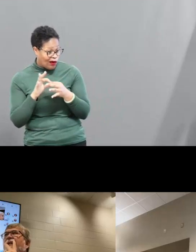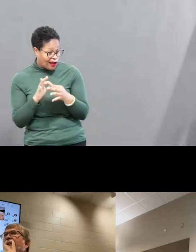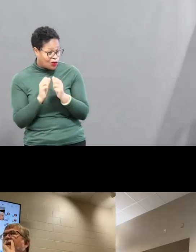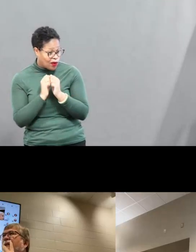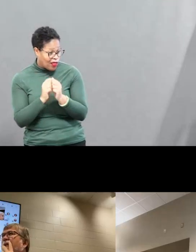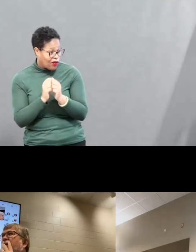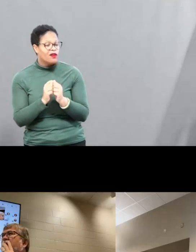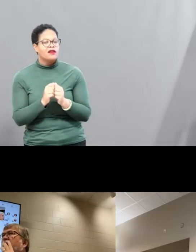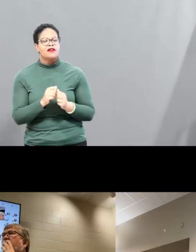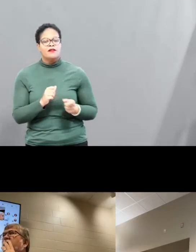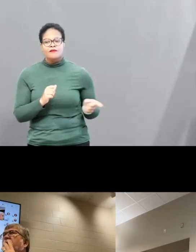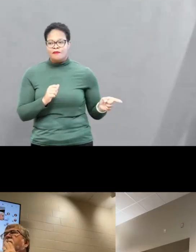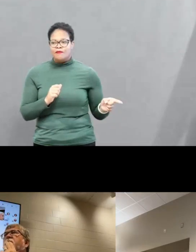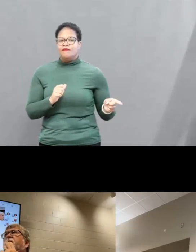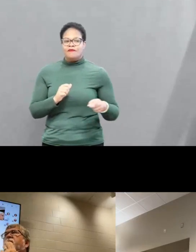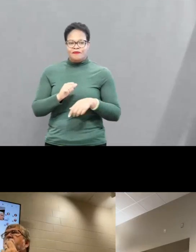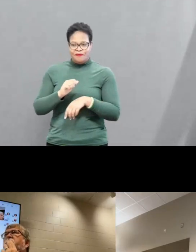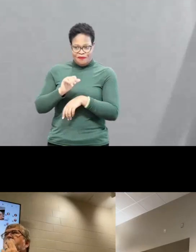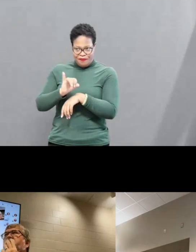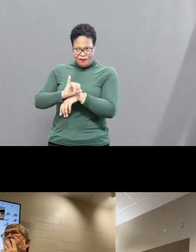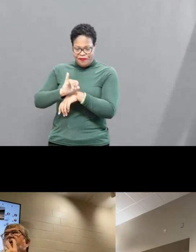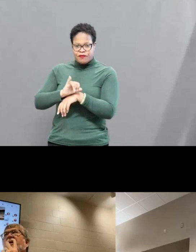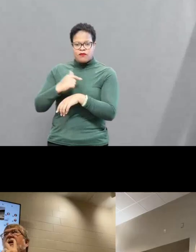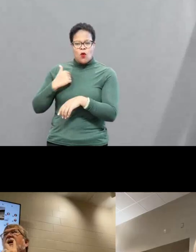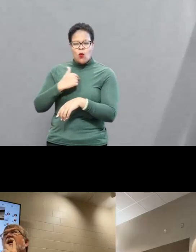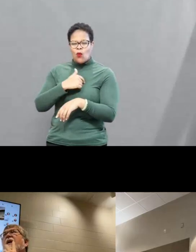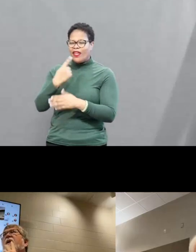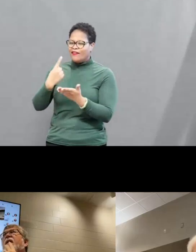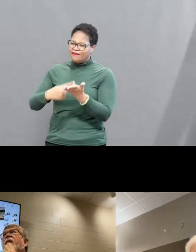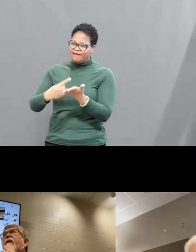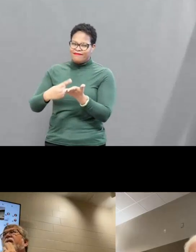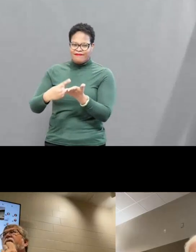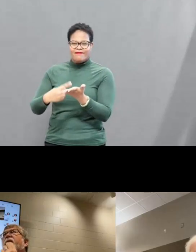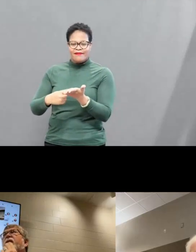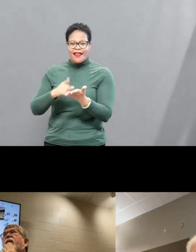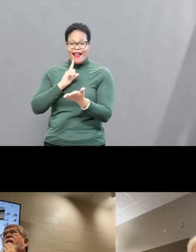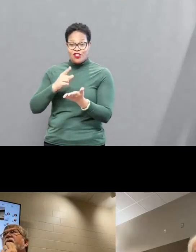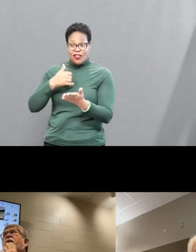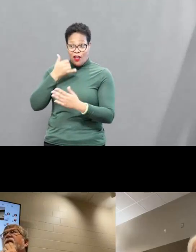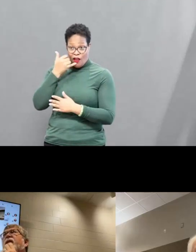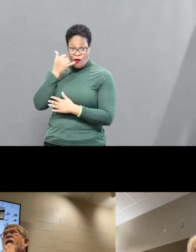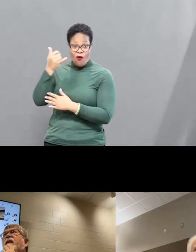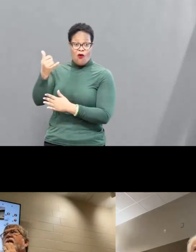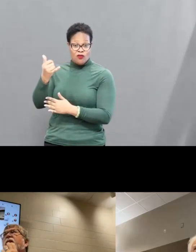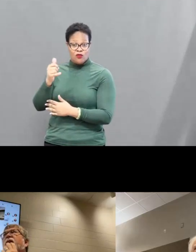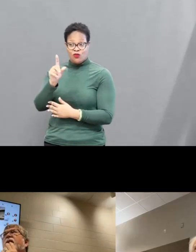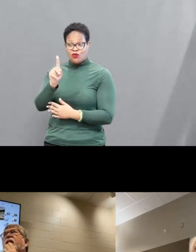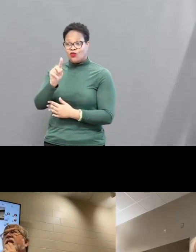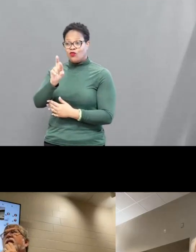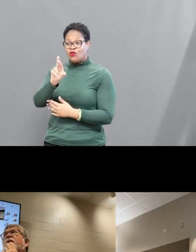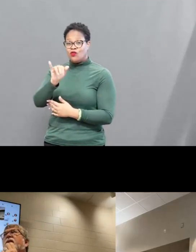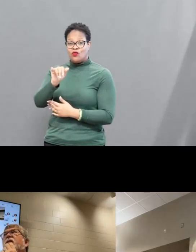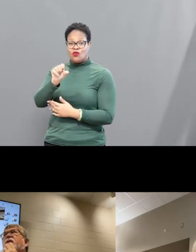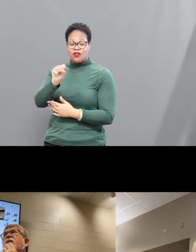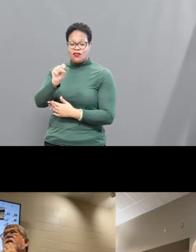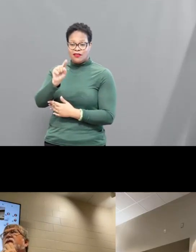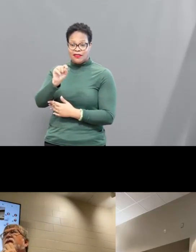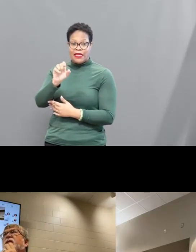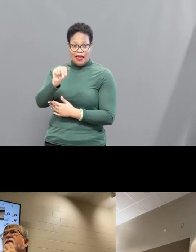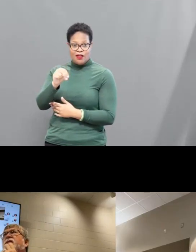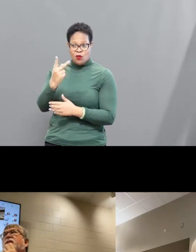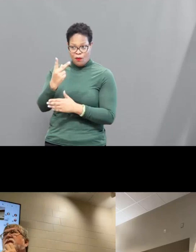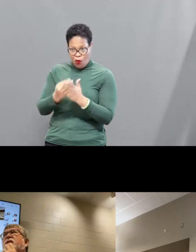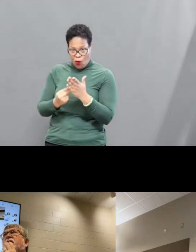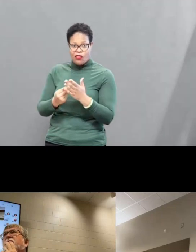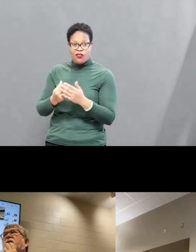have talked about it a little bit. I actually had a call into Kristen and we